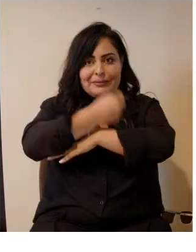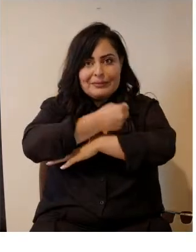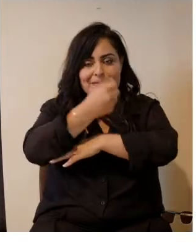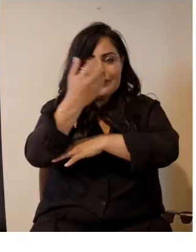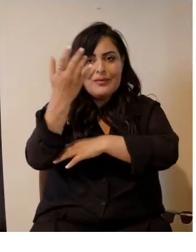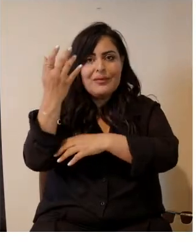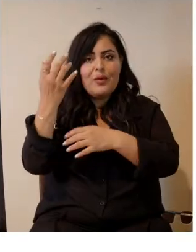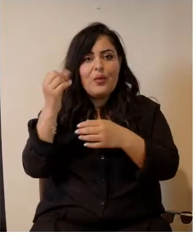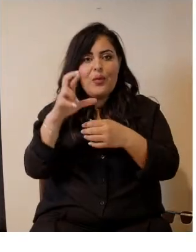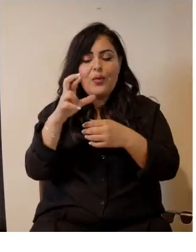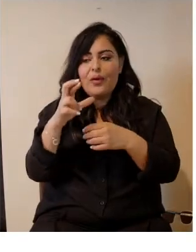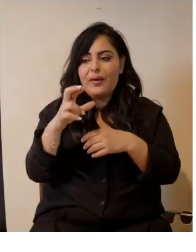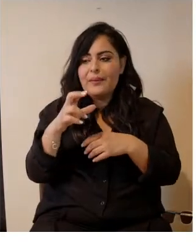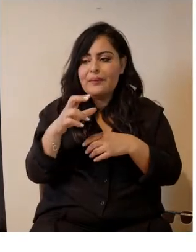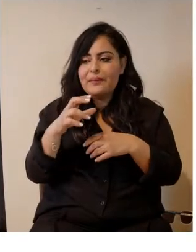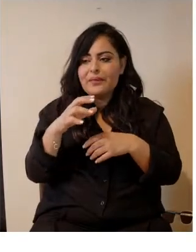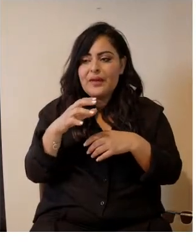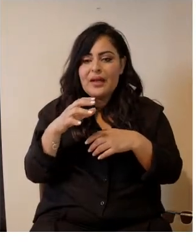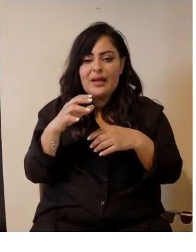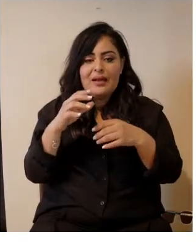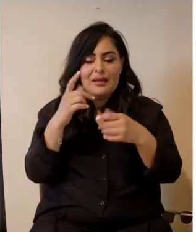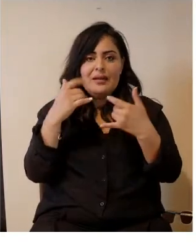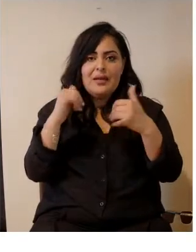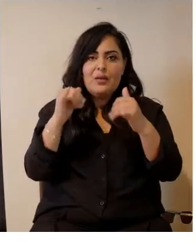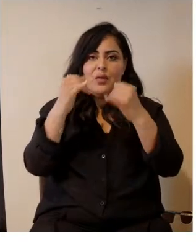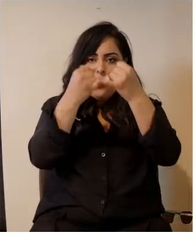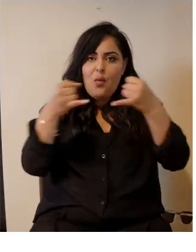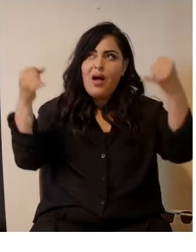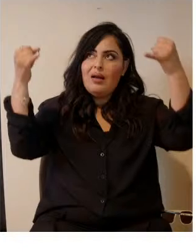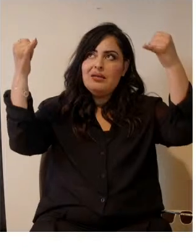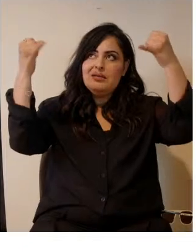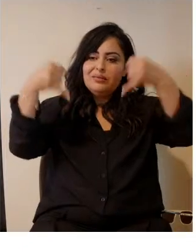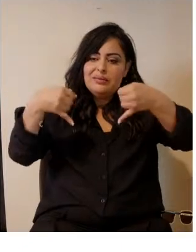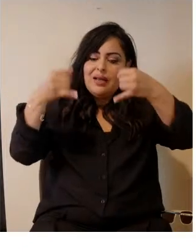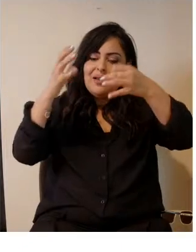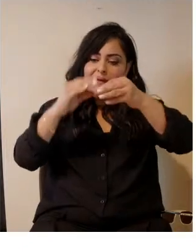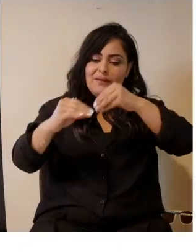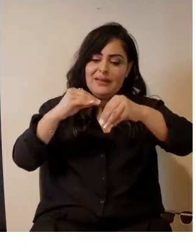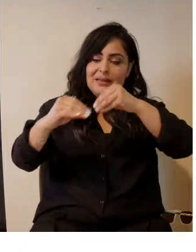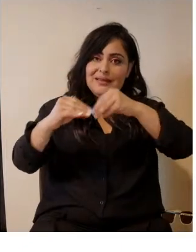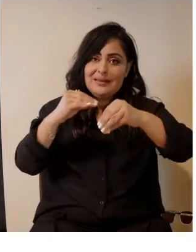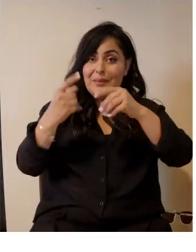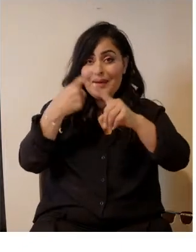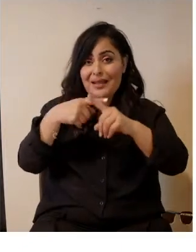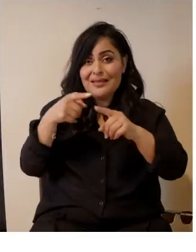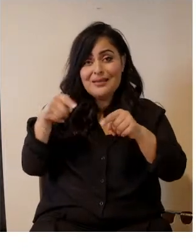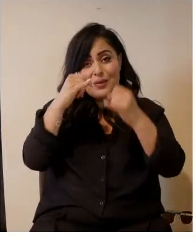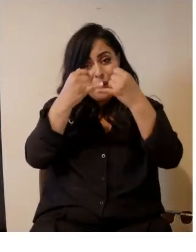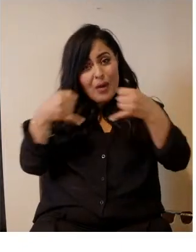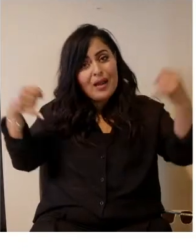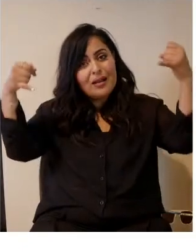they provide maintenance on these wires, they could become electrified,